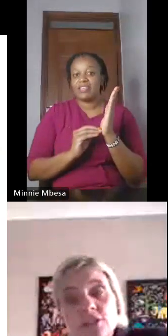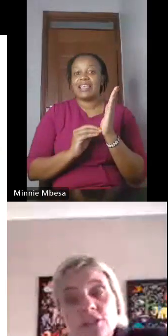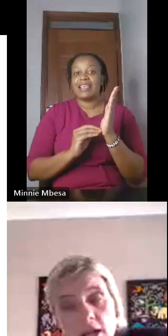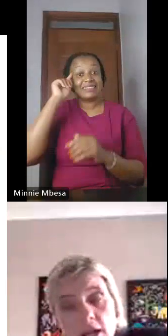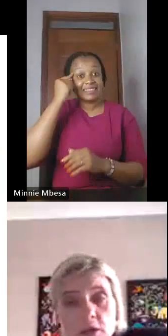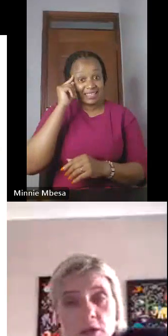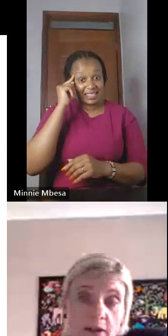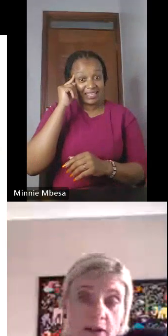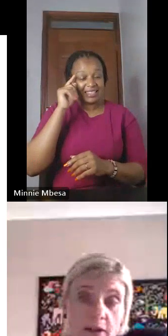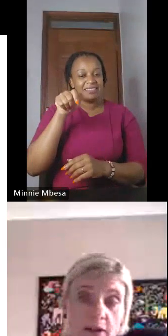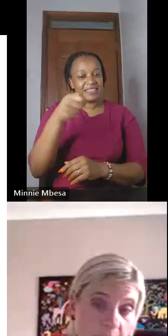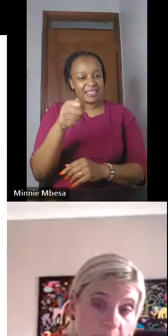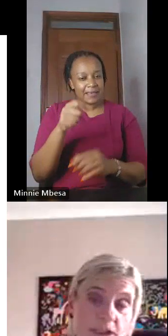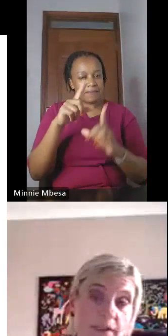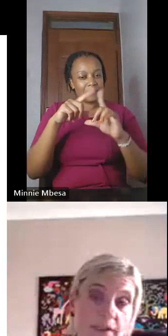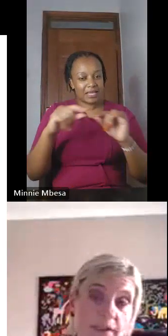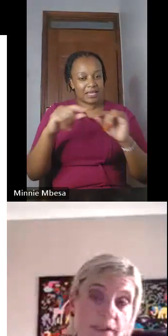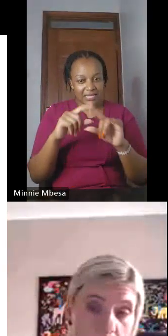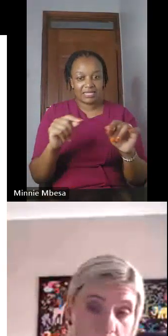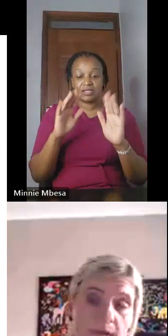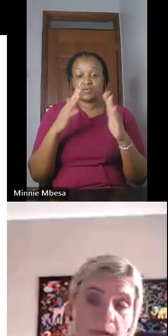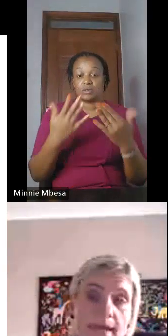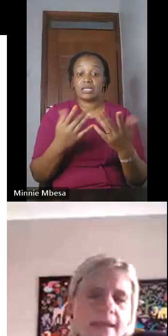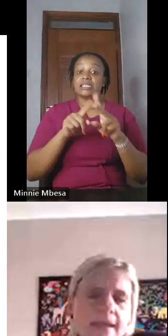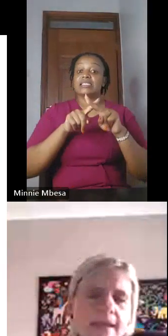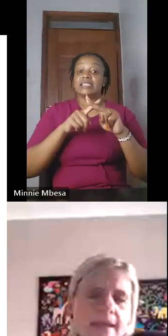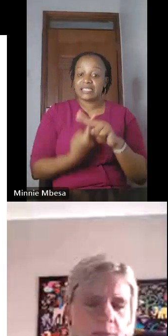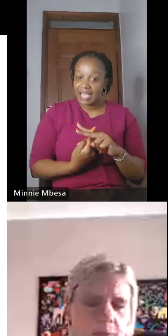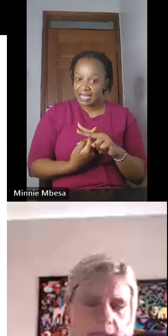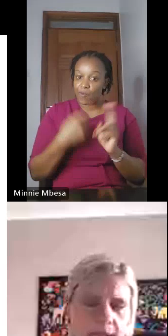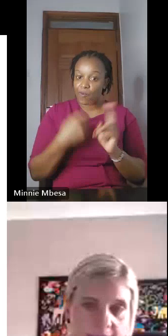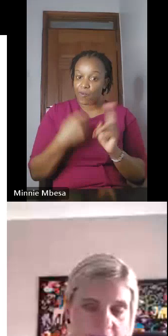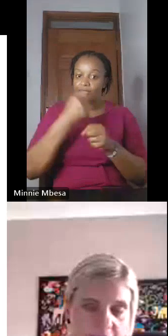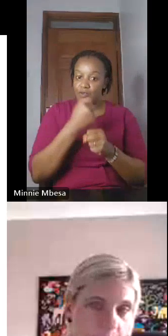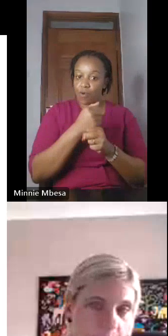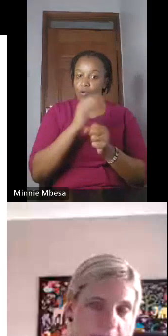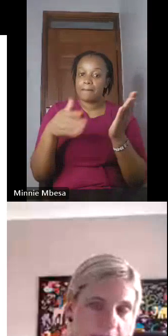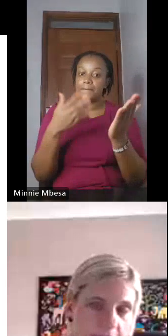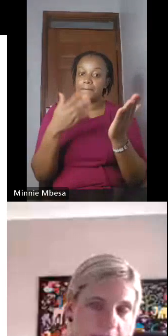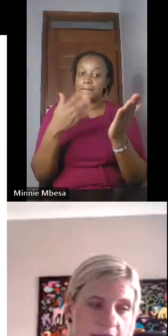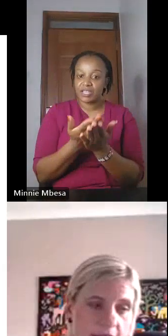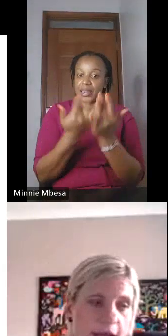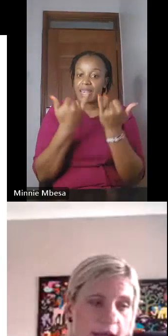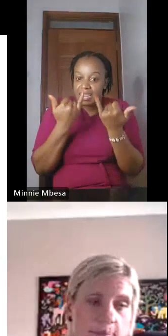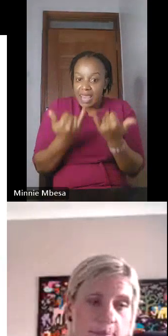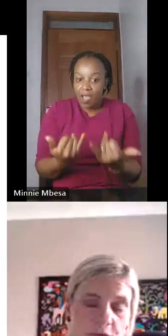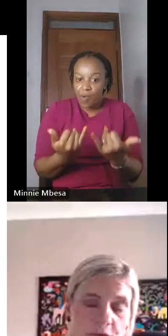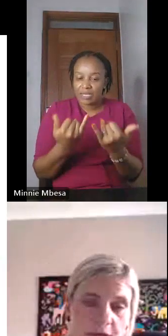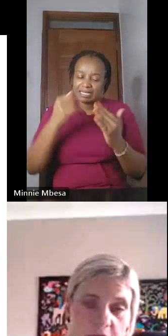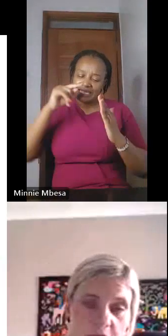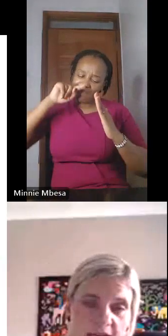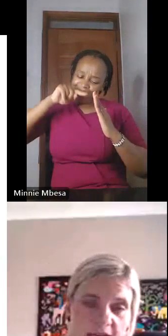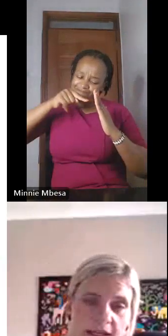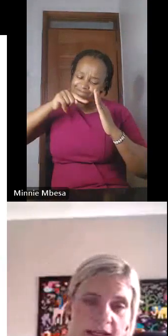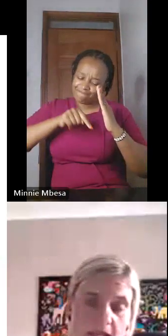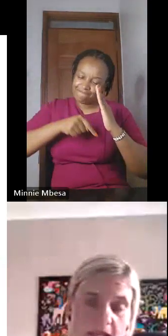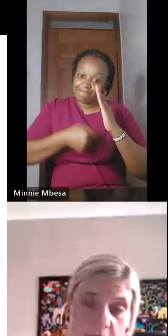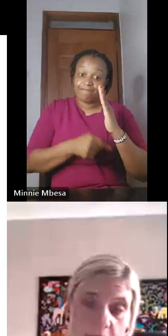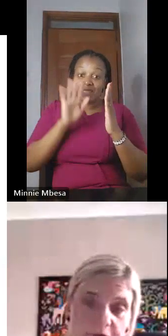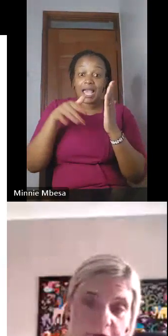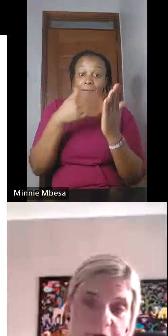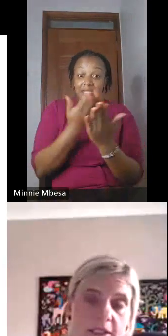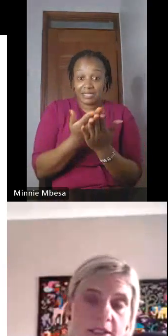also start working on your application now. It's a comprehensive application. You'll appreciate